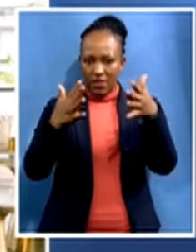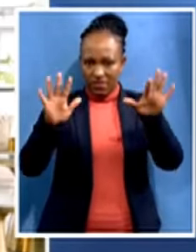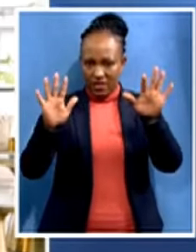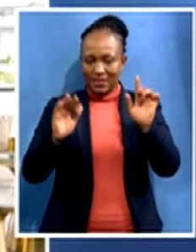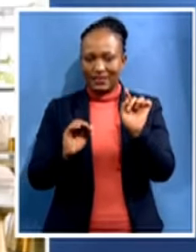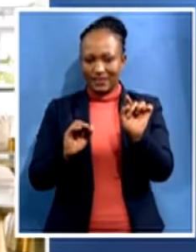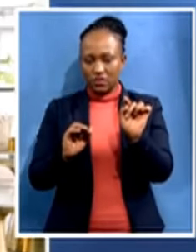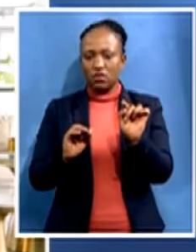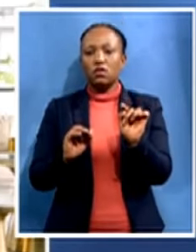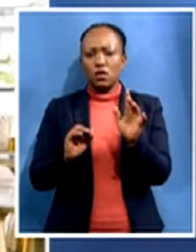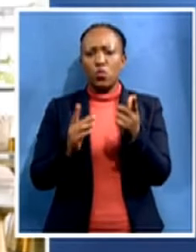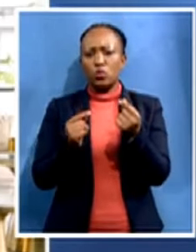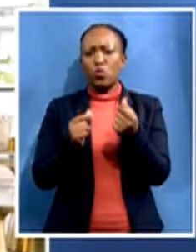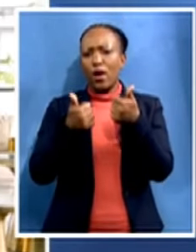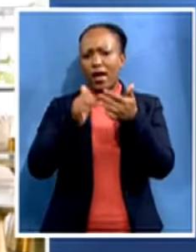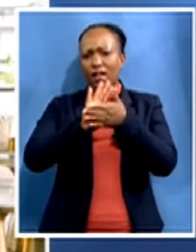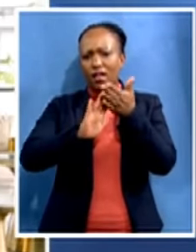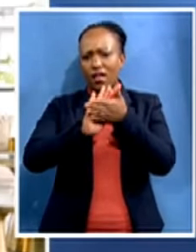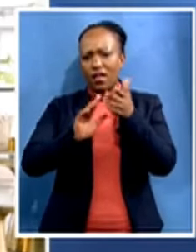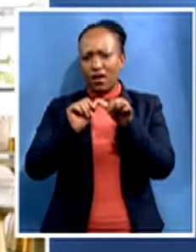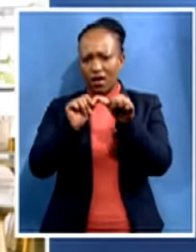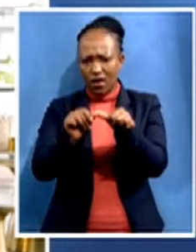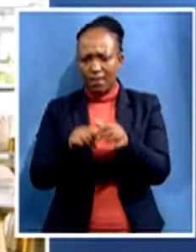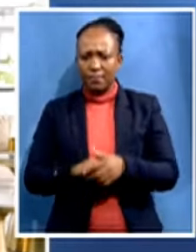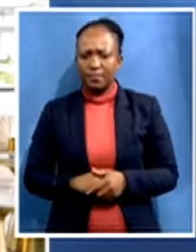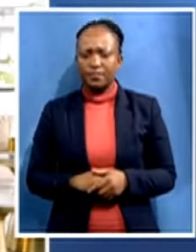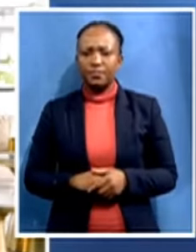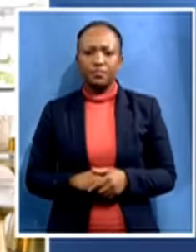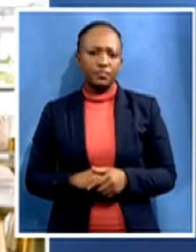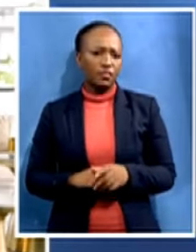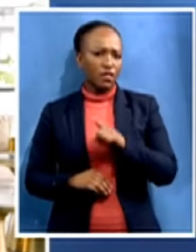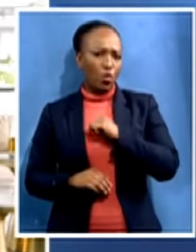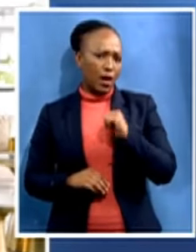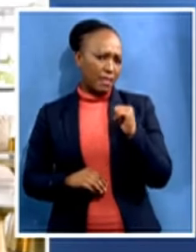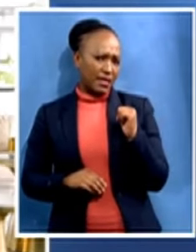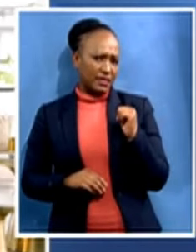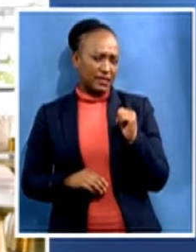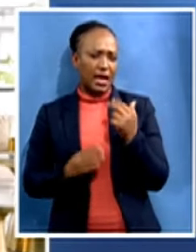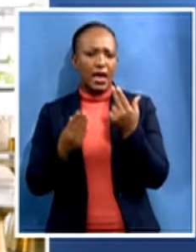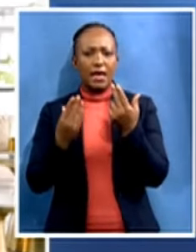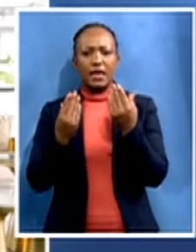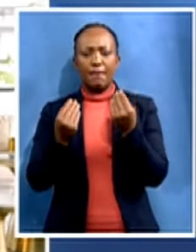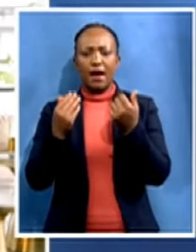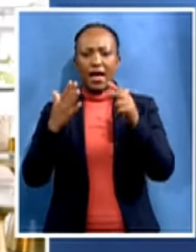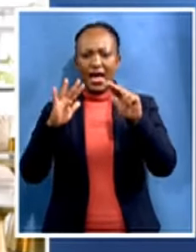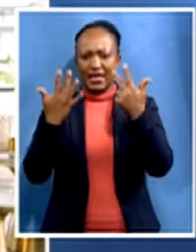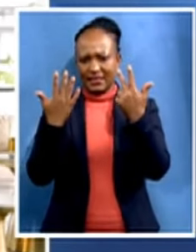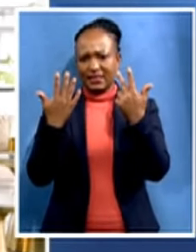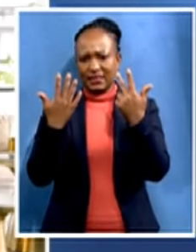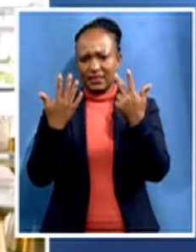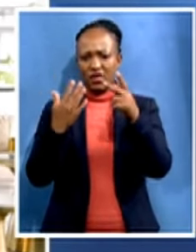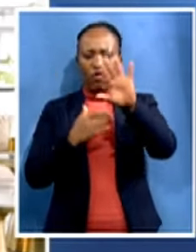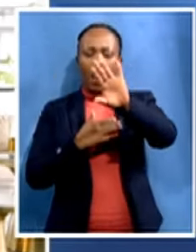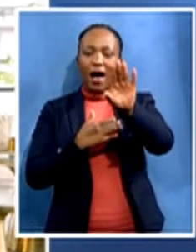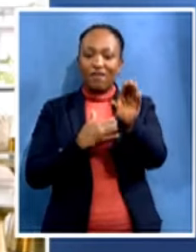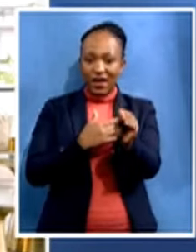this pace, by yesterday, we were number 8 in Africa in terms of vaccinations,